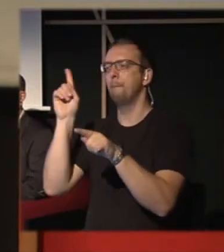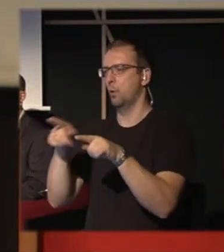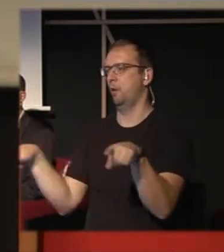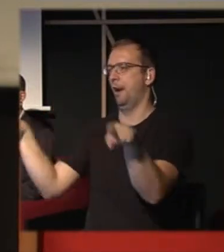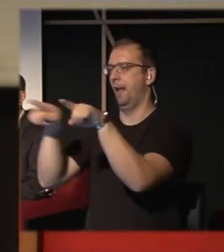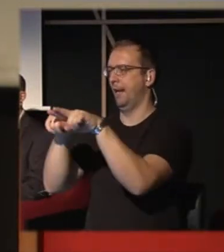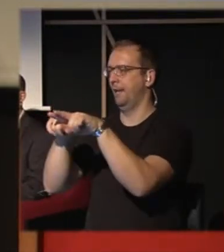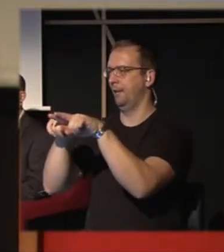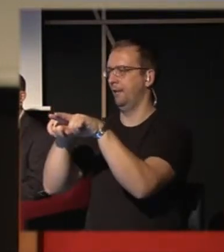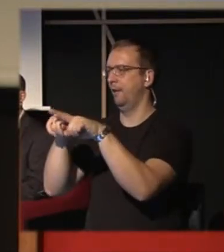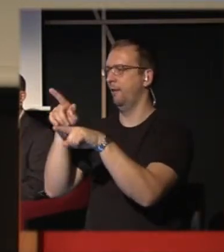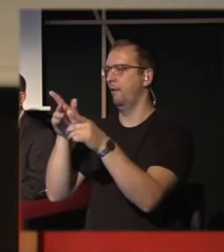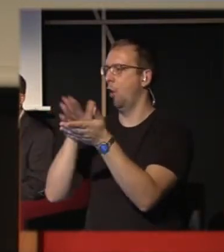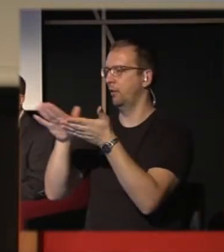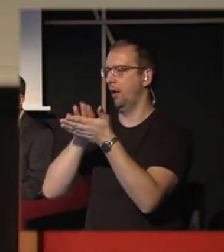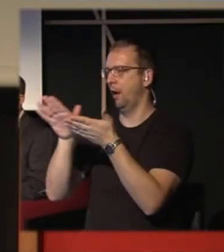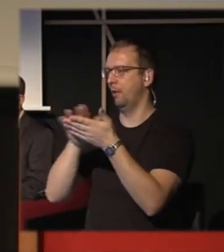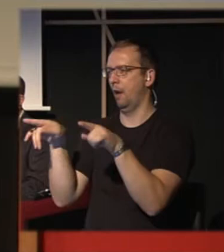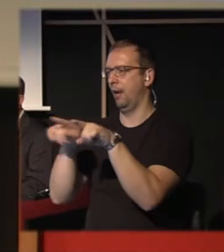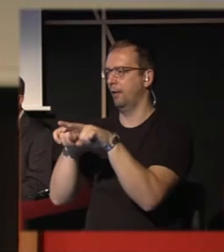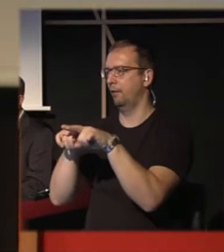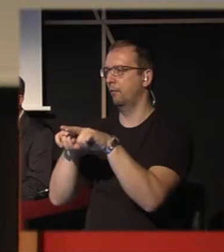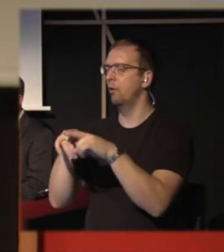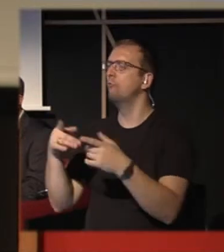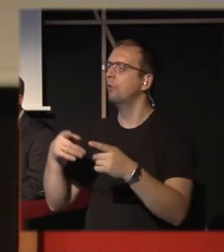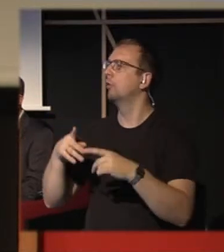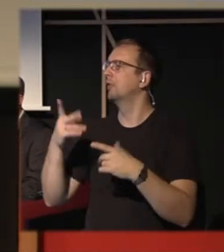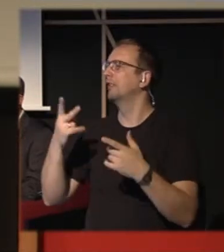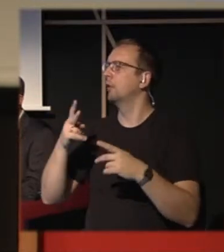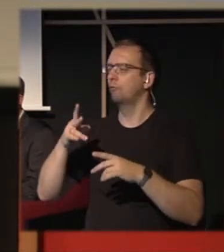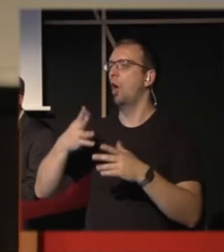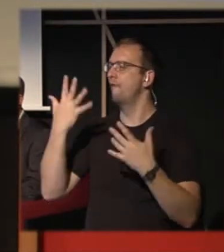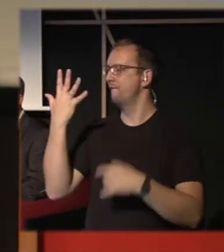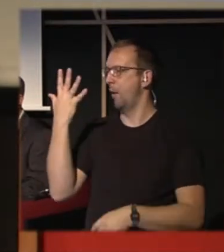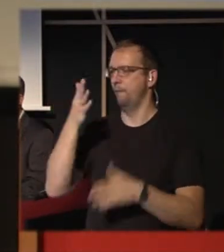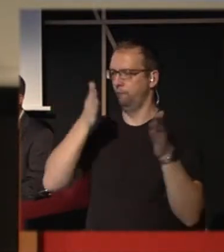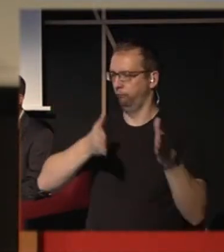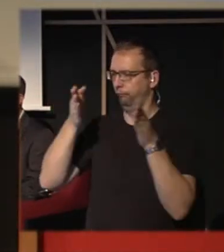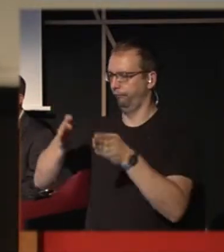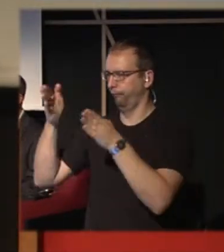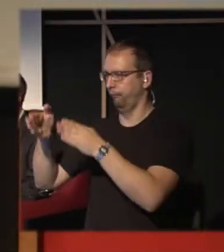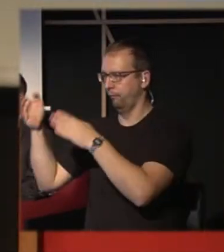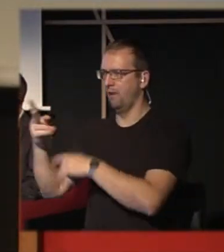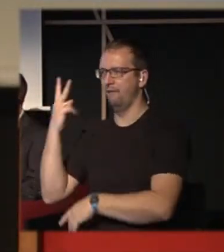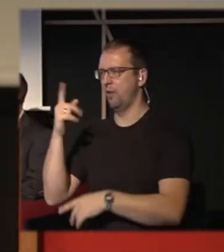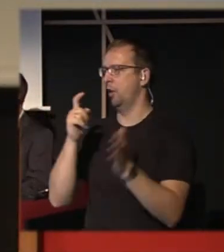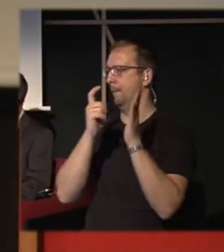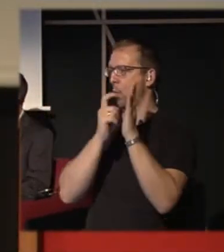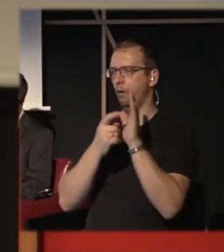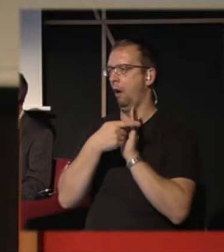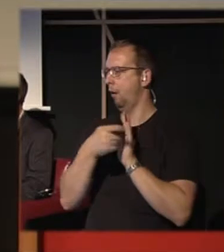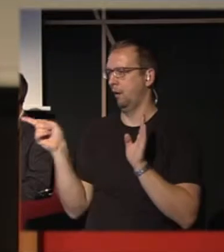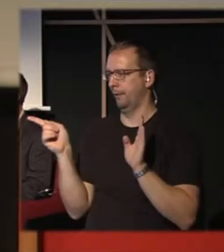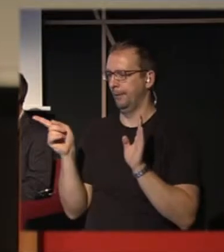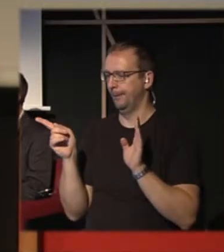such as supporter liaison officer, youth development program head, etc. And most of our development initiatives